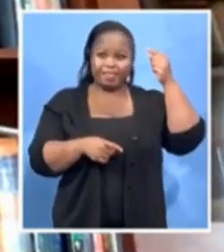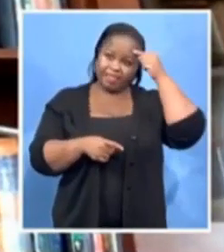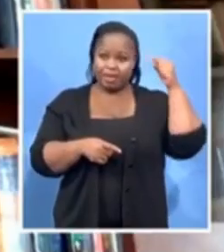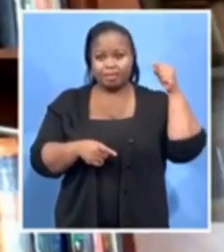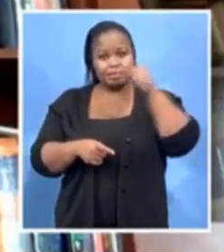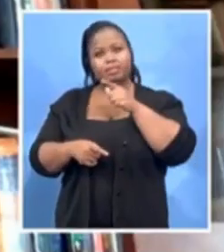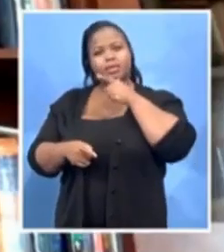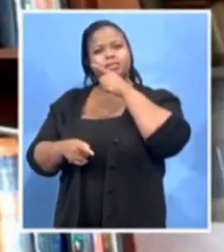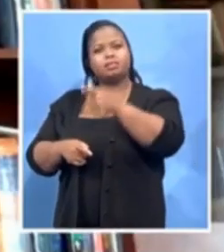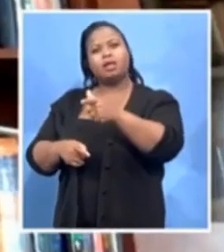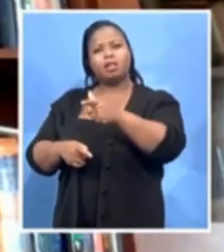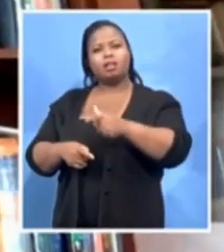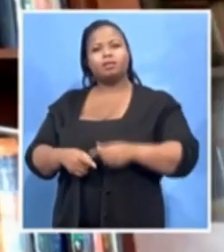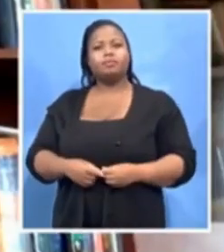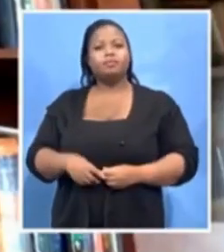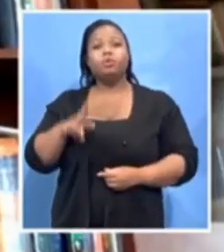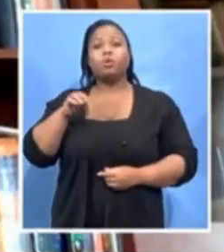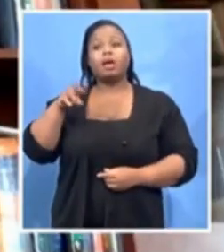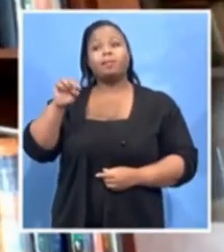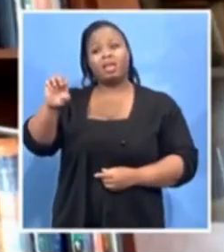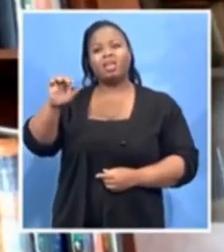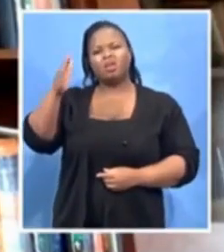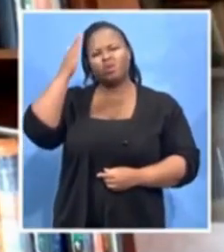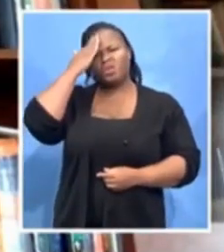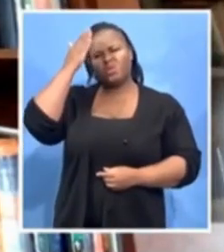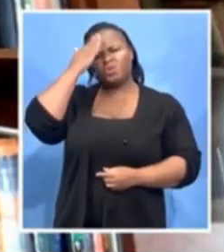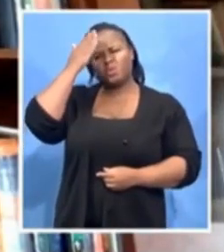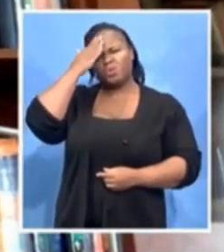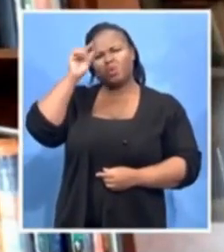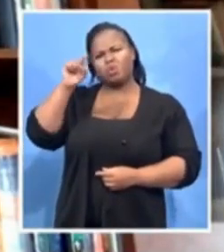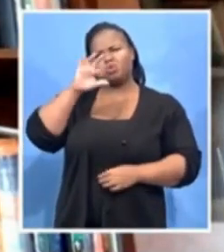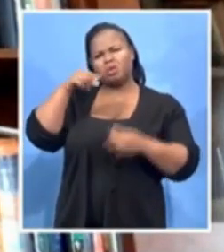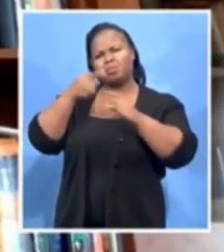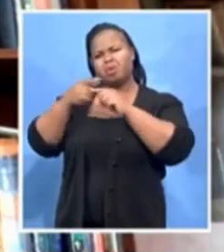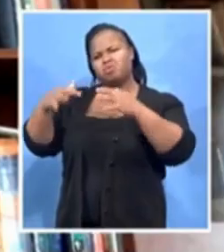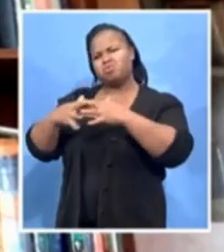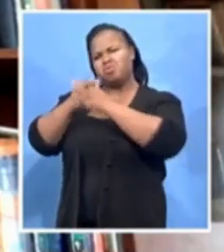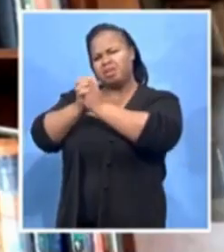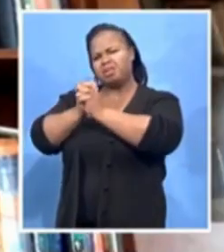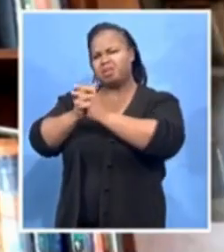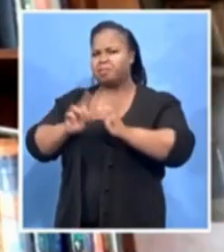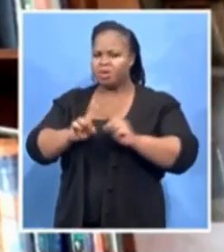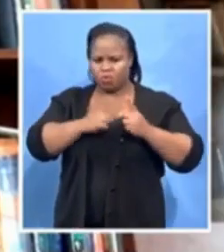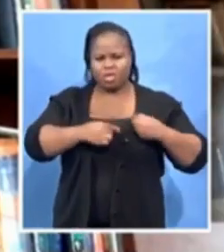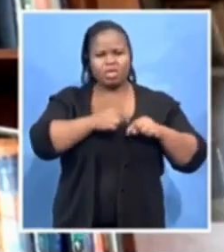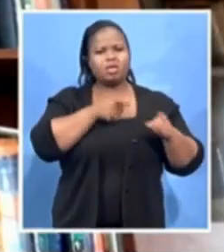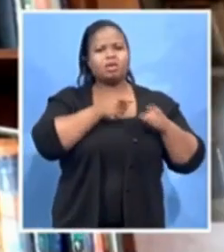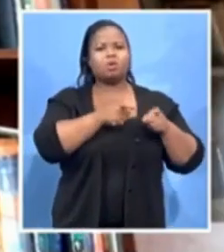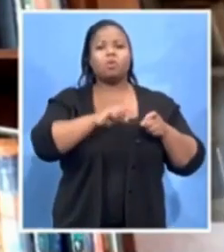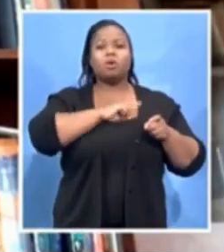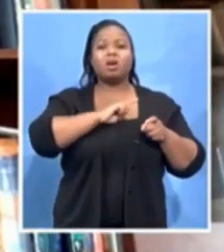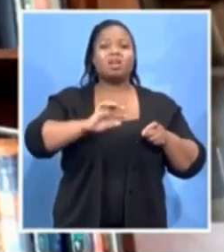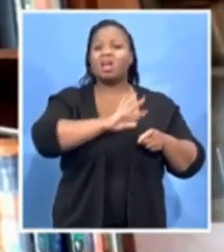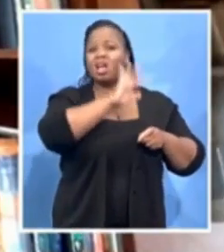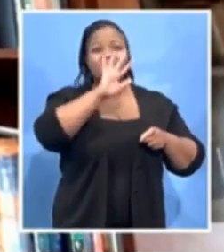we know you are talking about unity, but we hold the view that Africa cannot be united in the manner that